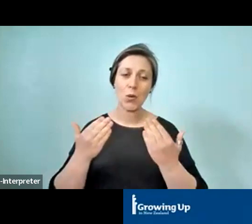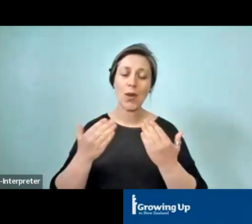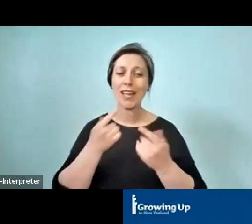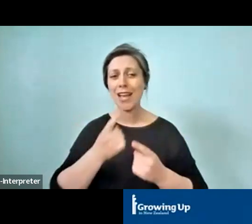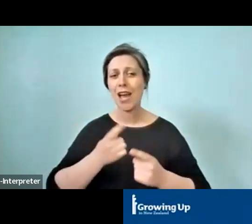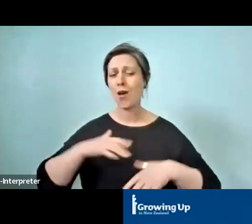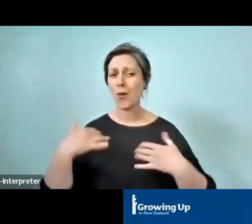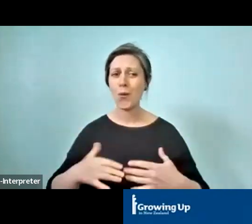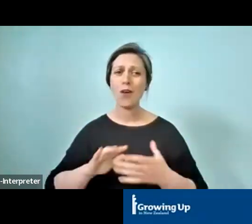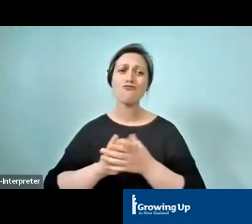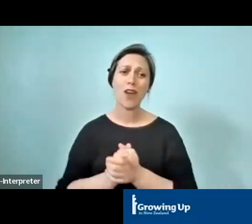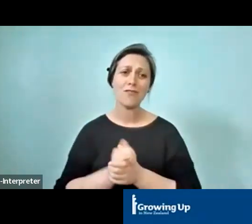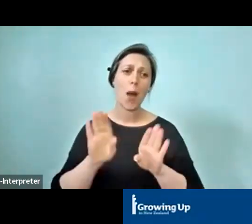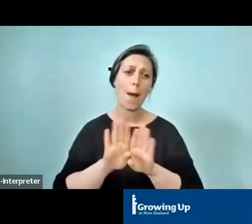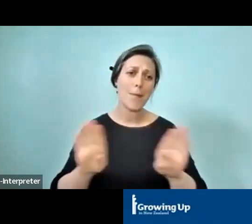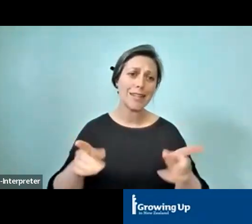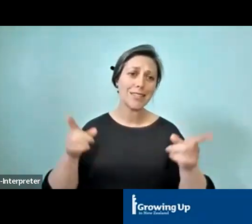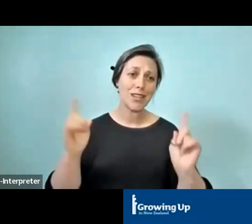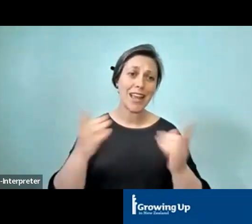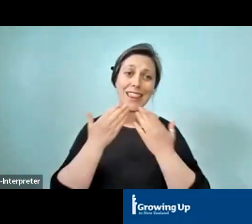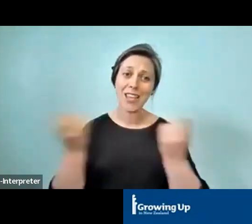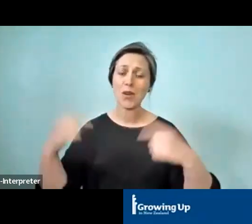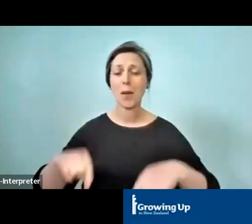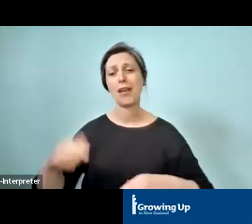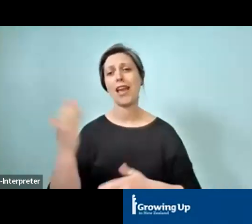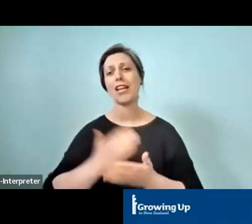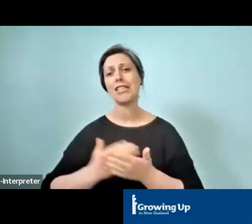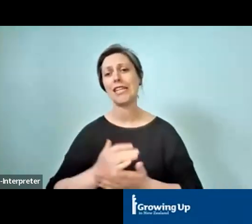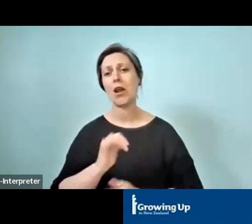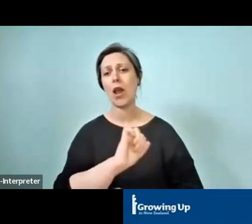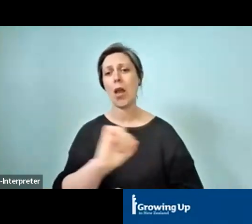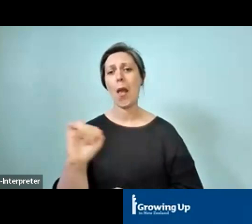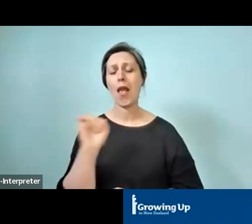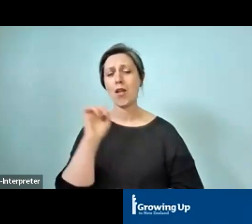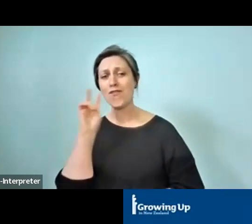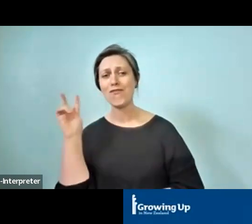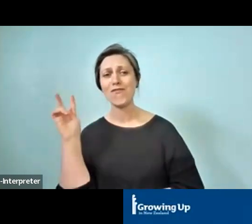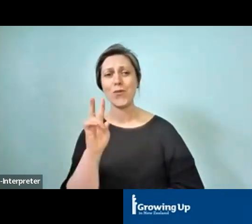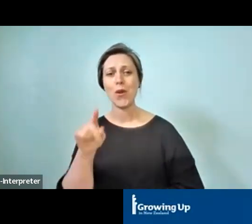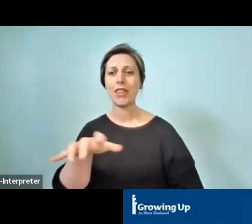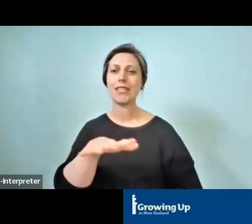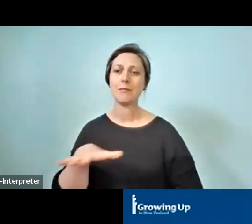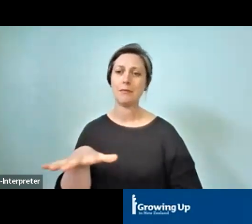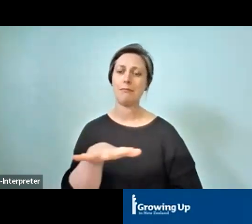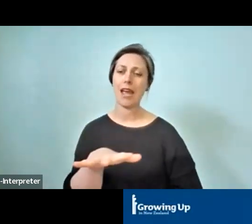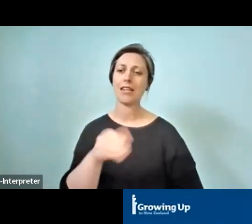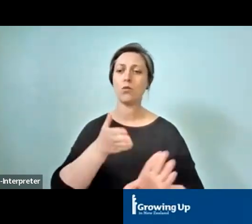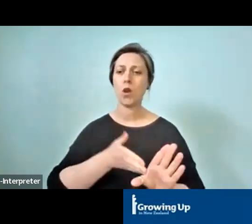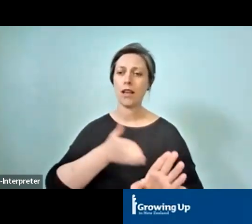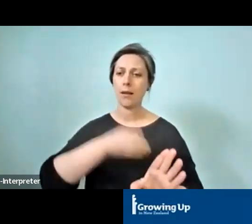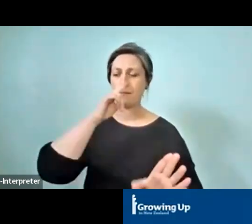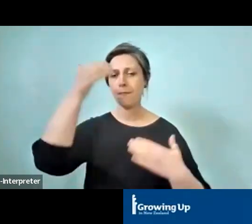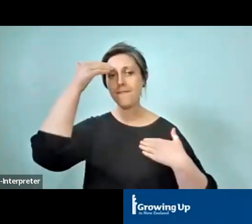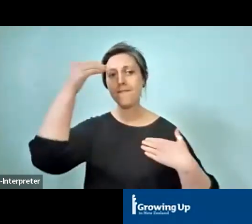gratitude to our panelists today. Thank you for being here and sharing how you see the space of youth and rangatahi mental